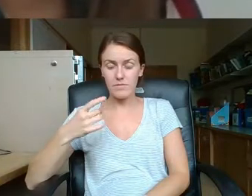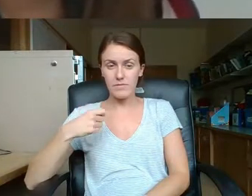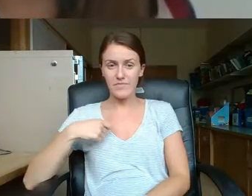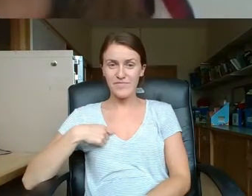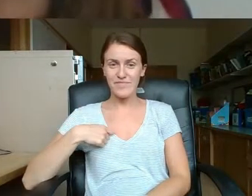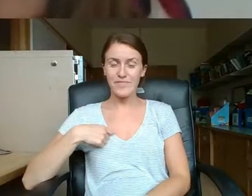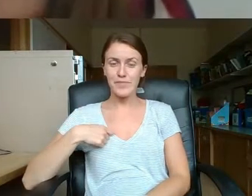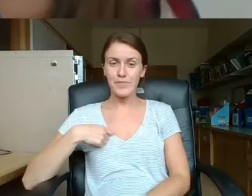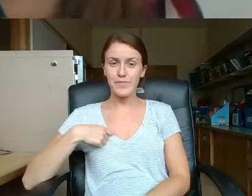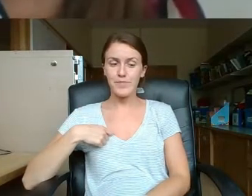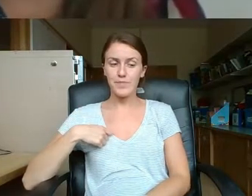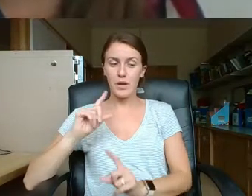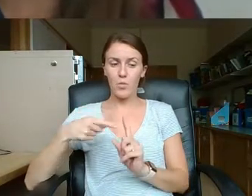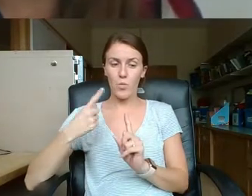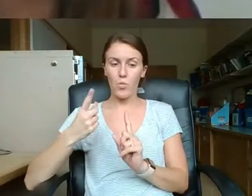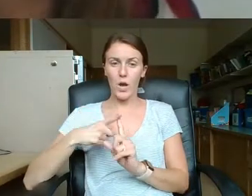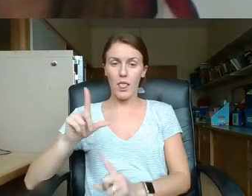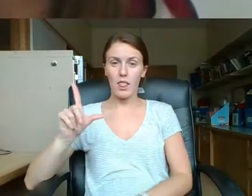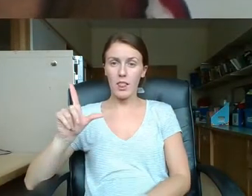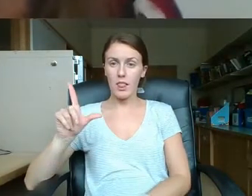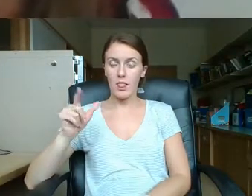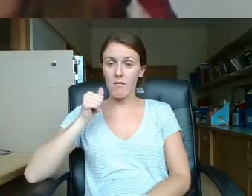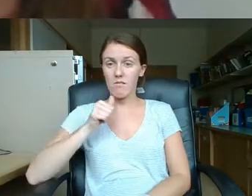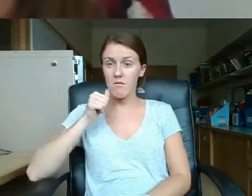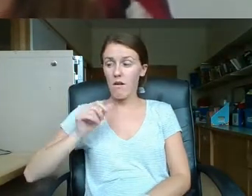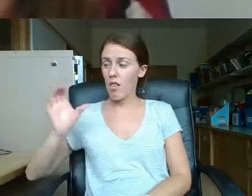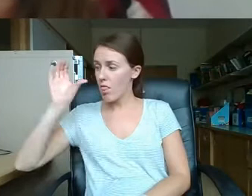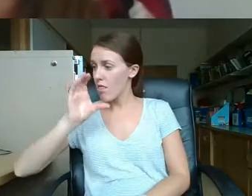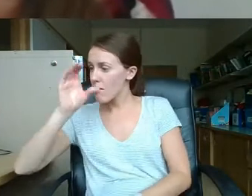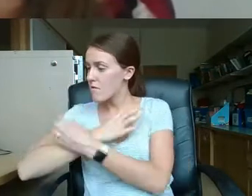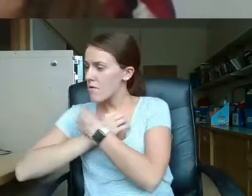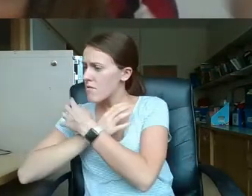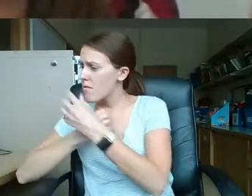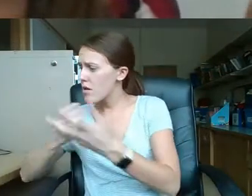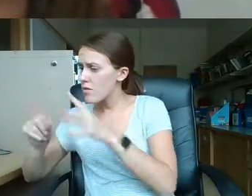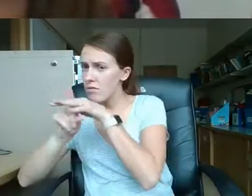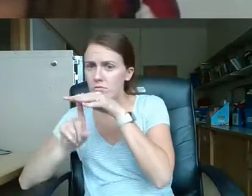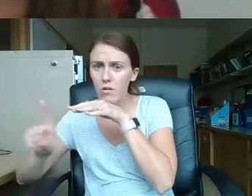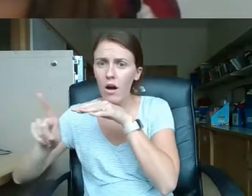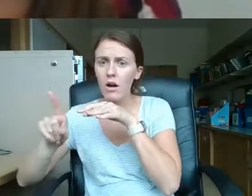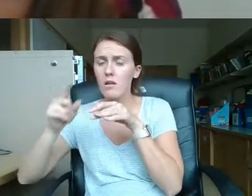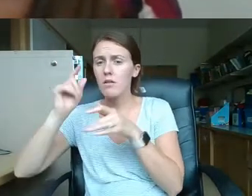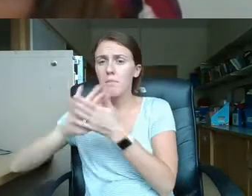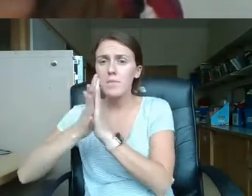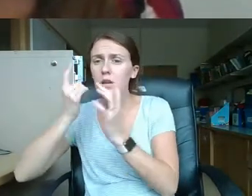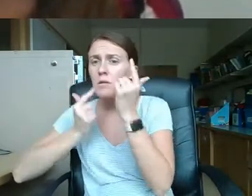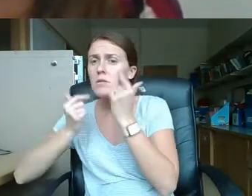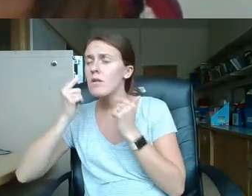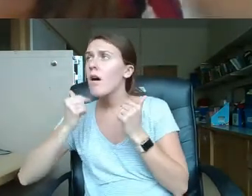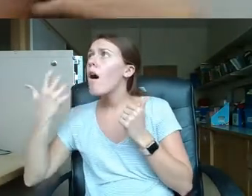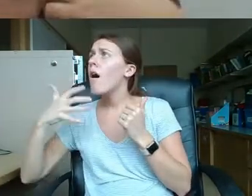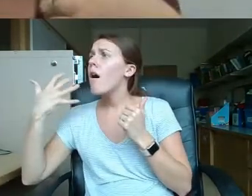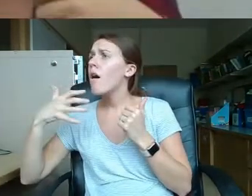When the time came for Lisa to fetch her bear, he was gone. Oh, Mommy, she exclaimed, Corduroy isn't here where I left